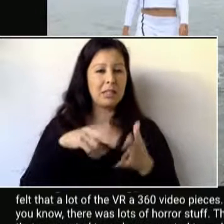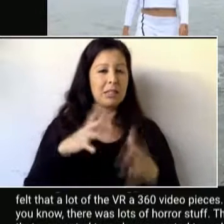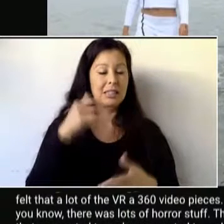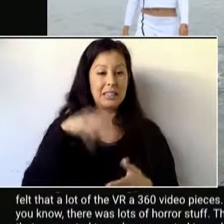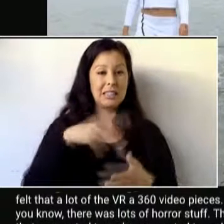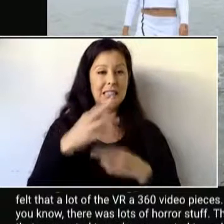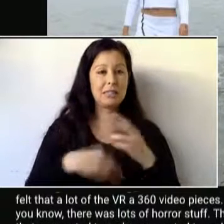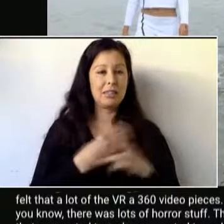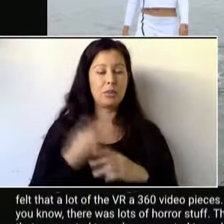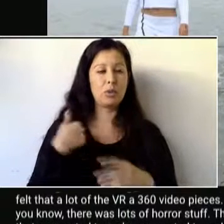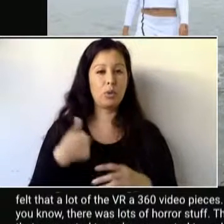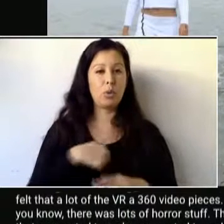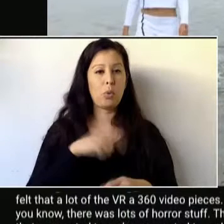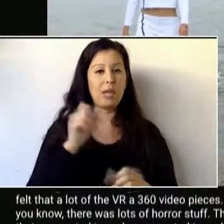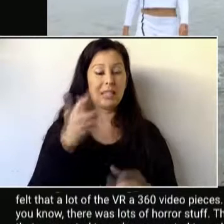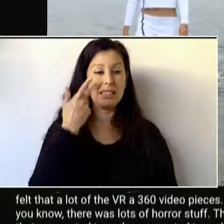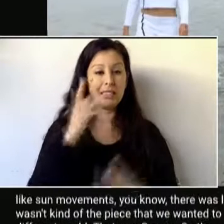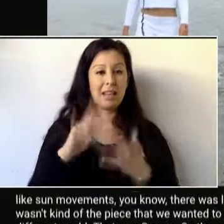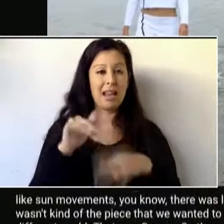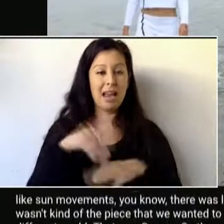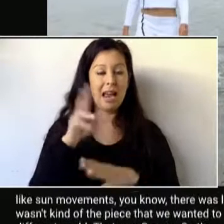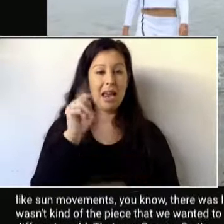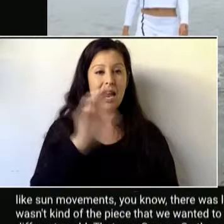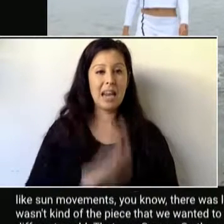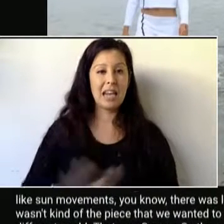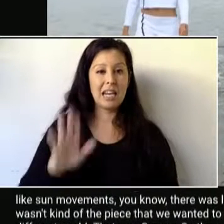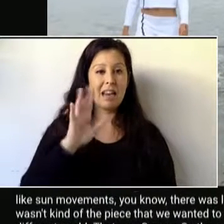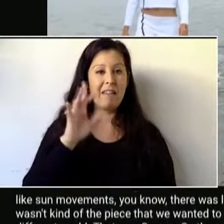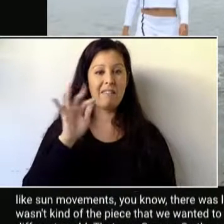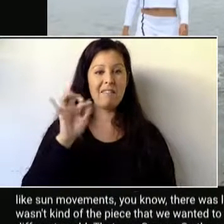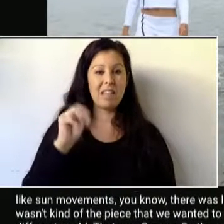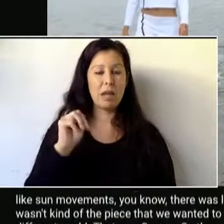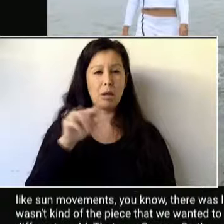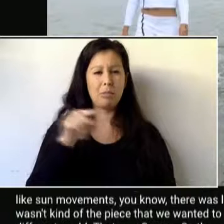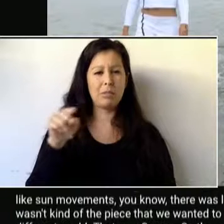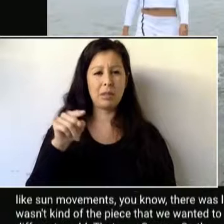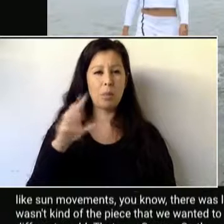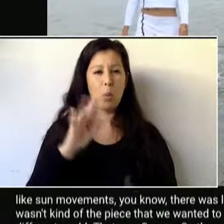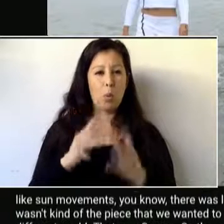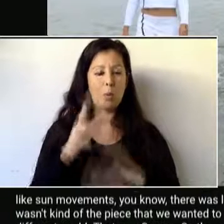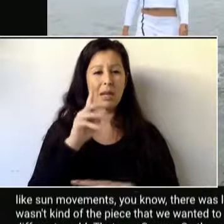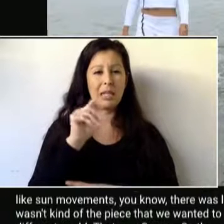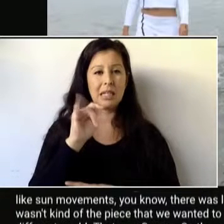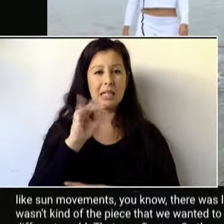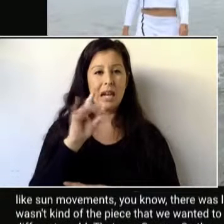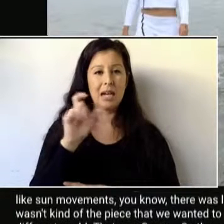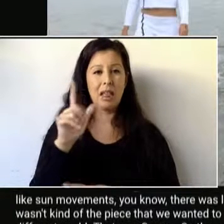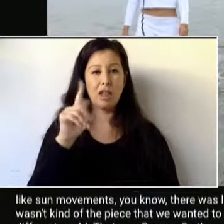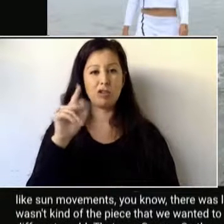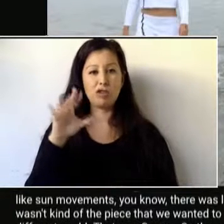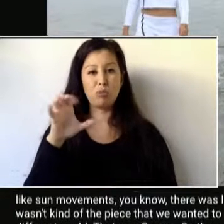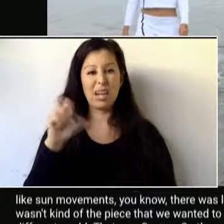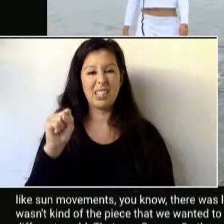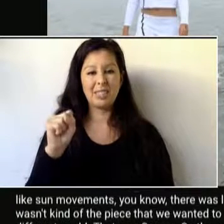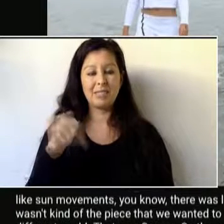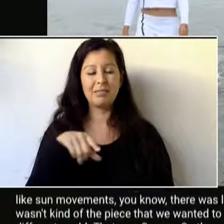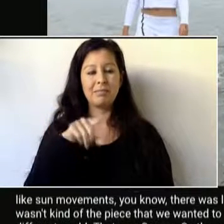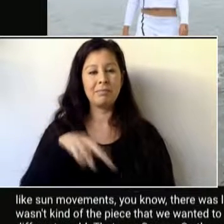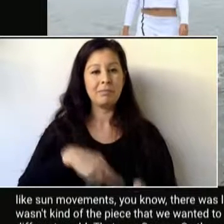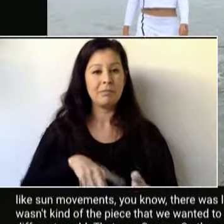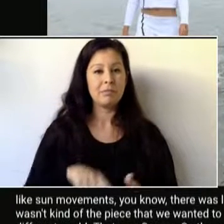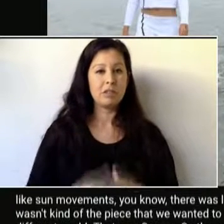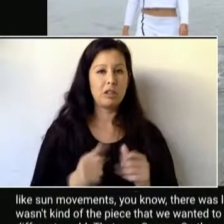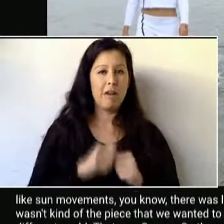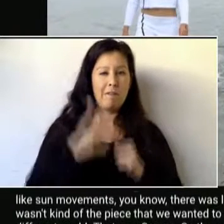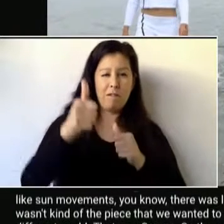mode, which you can actually now see online at the National Film Board's website, if you typed in Tidal Traces, the dancers start very